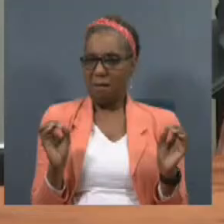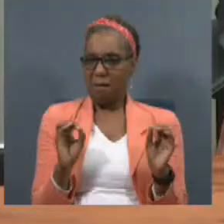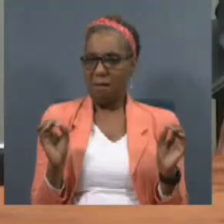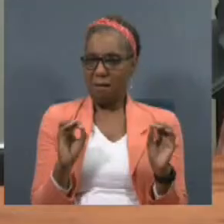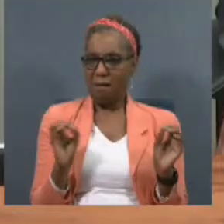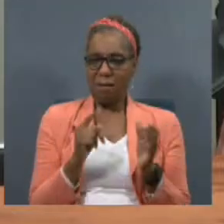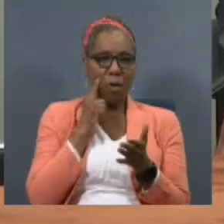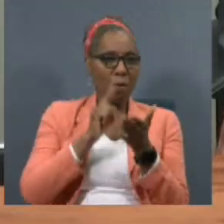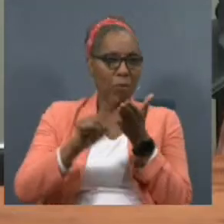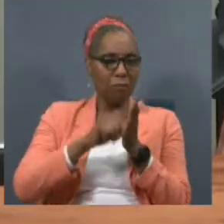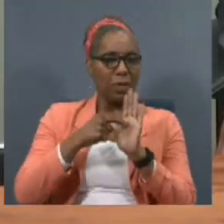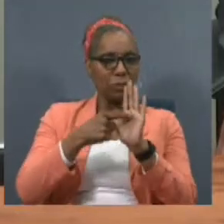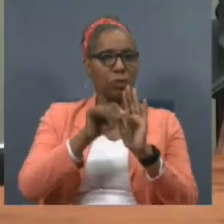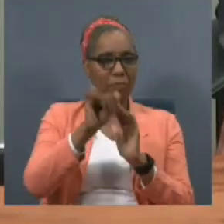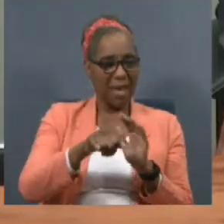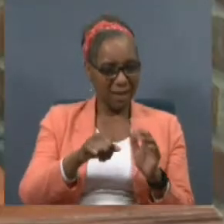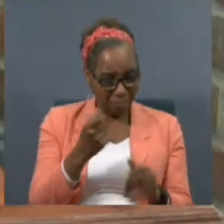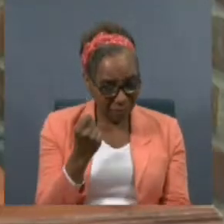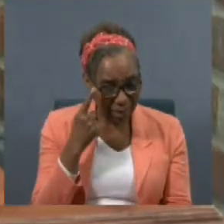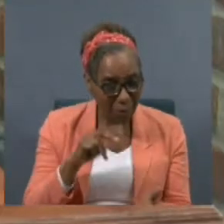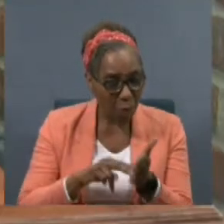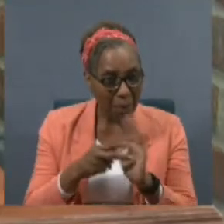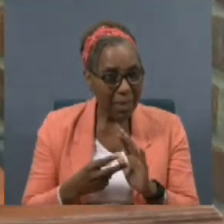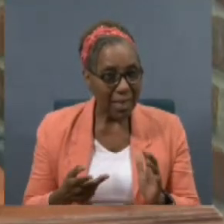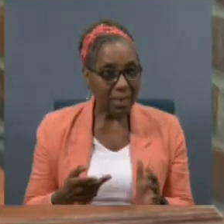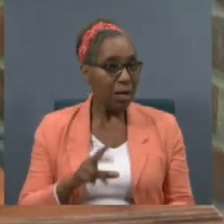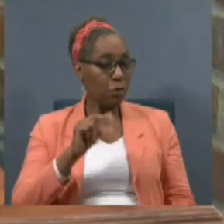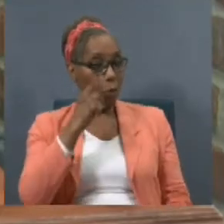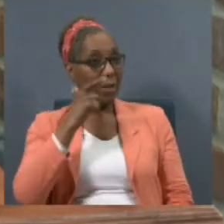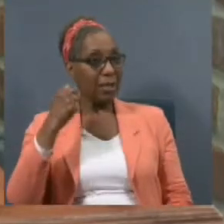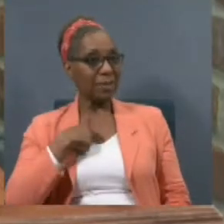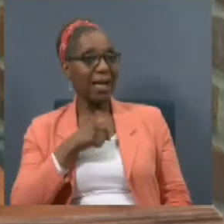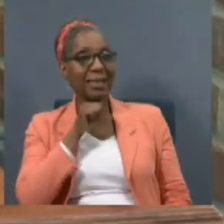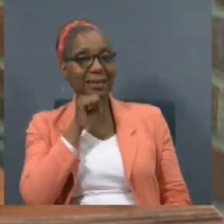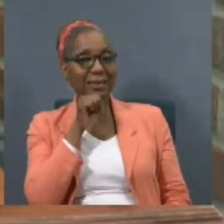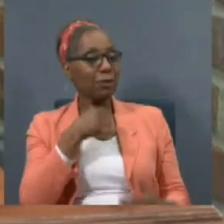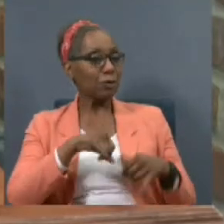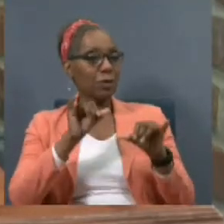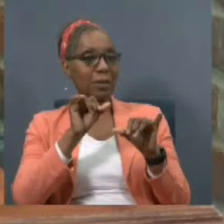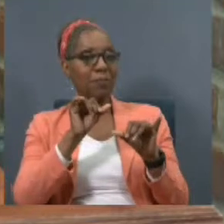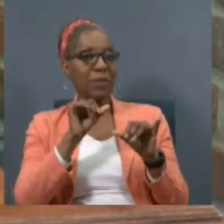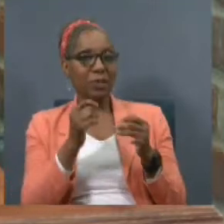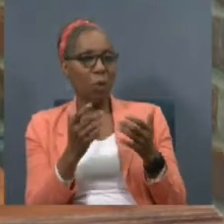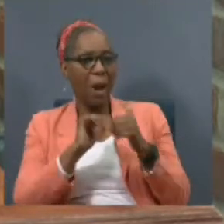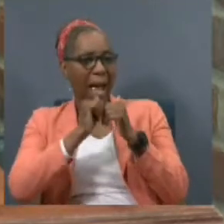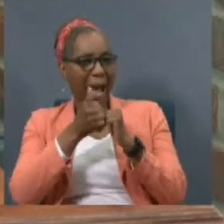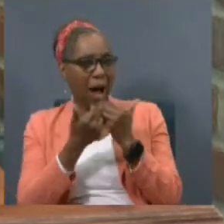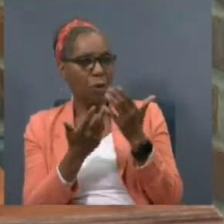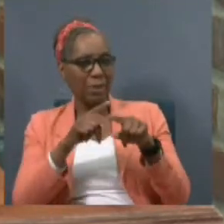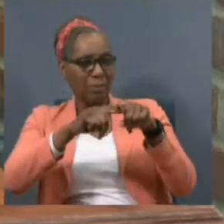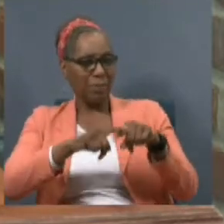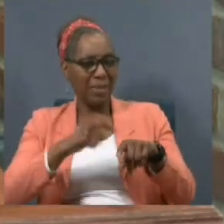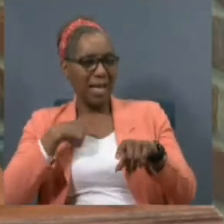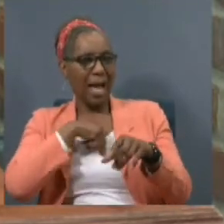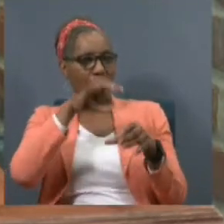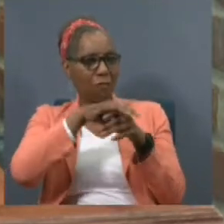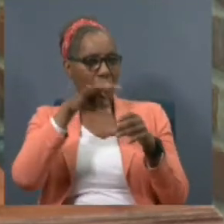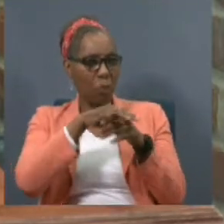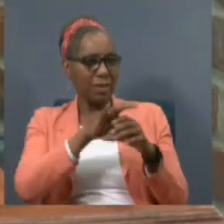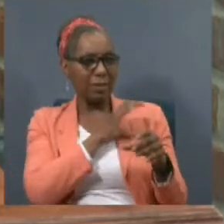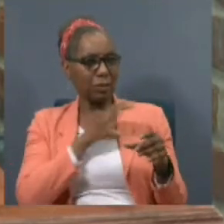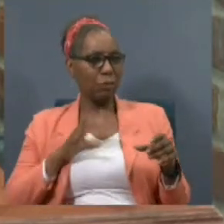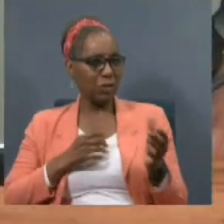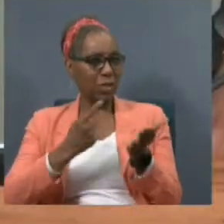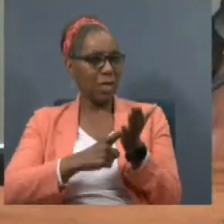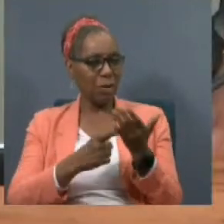any studies to even show that. Does that make sense of what I'm saying? No, So- because I still don't understand what bearing it has So, on this no. commission hearing right now.